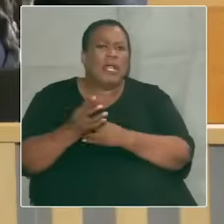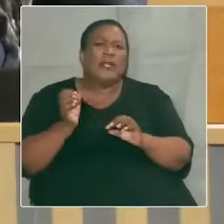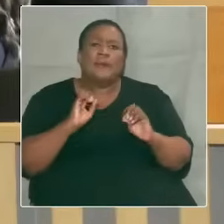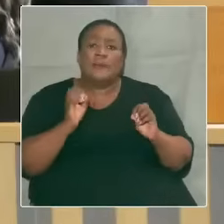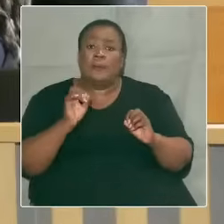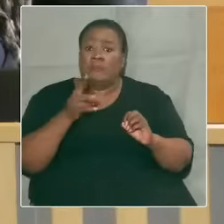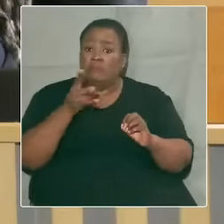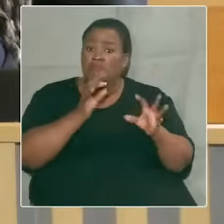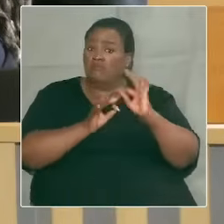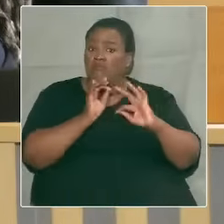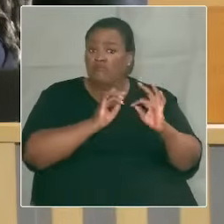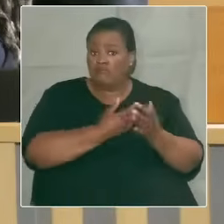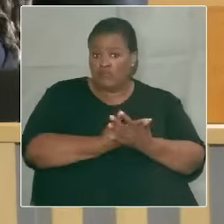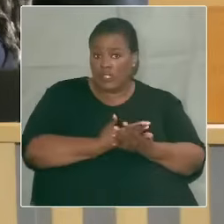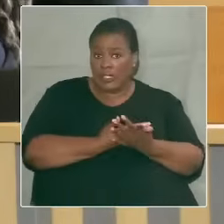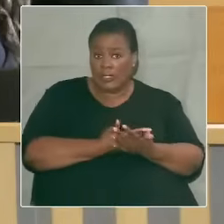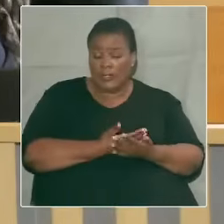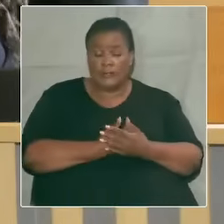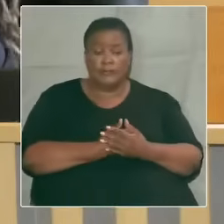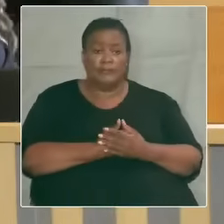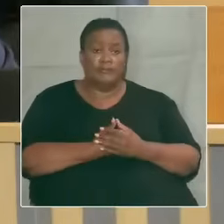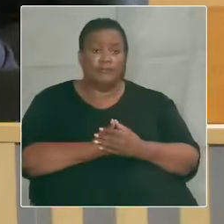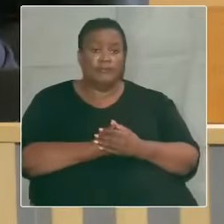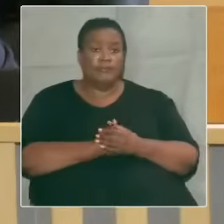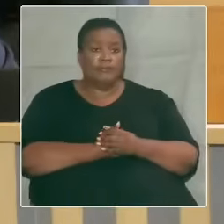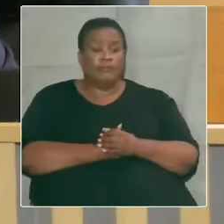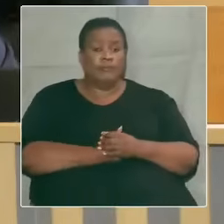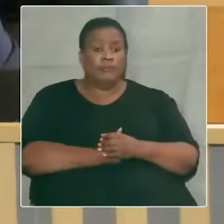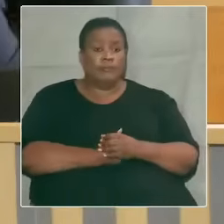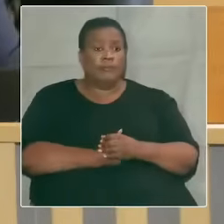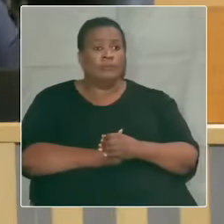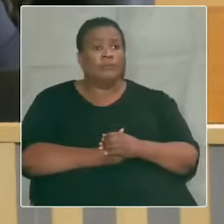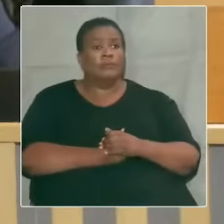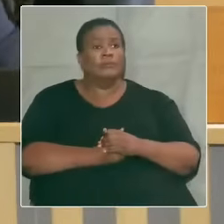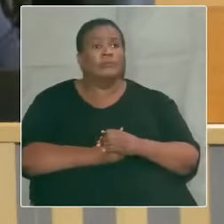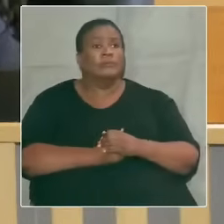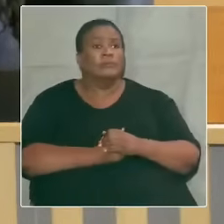care to share any more detail?